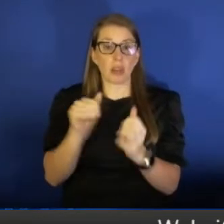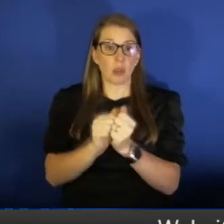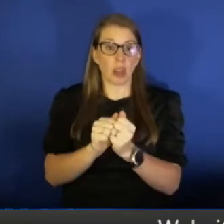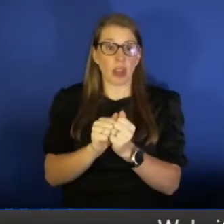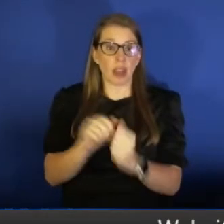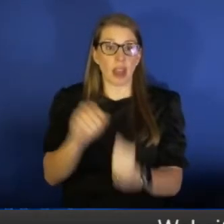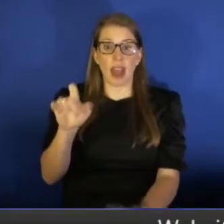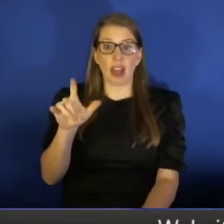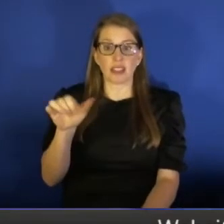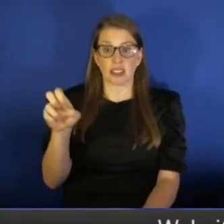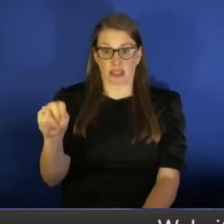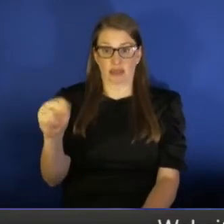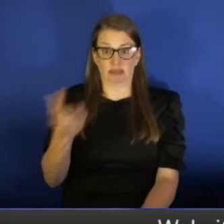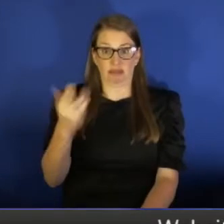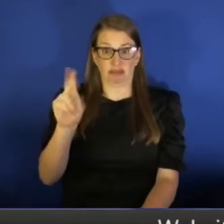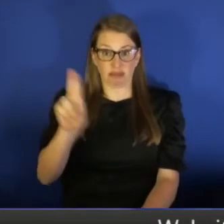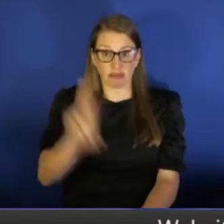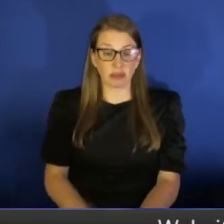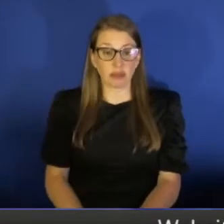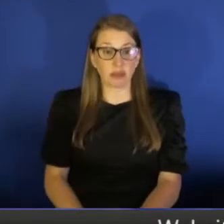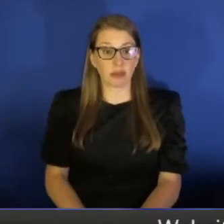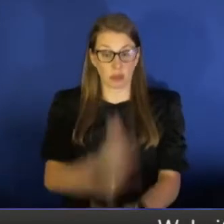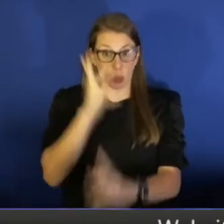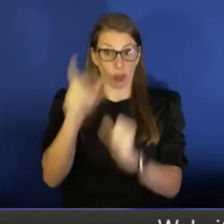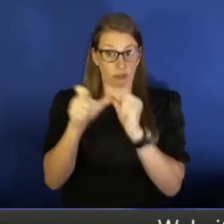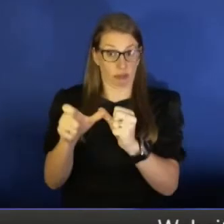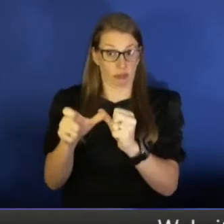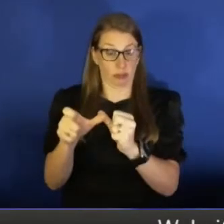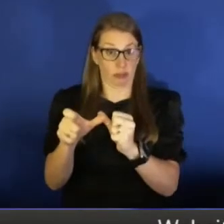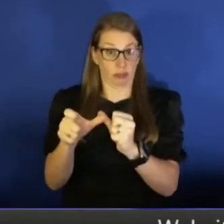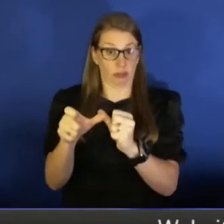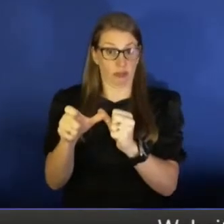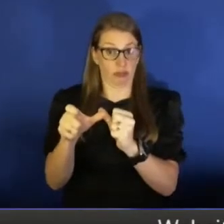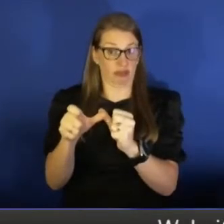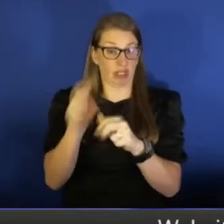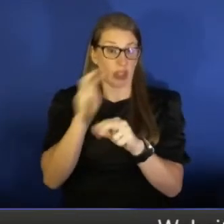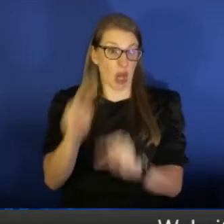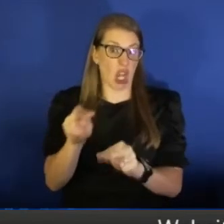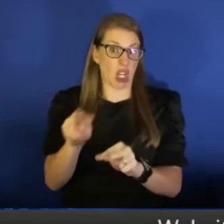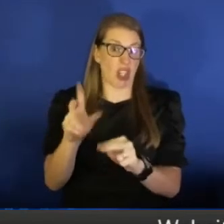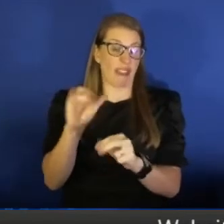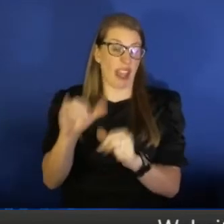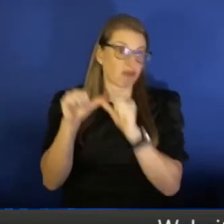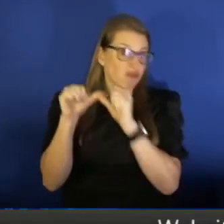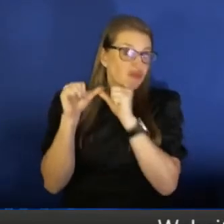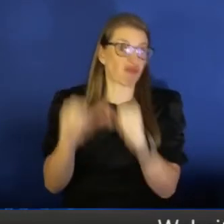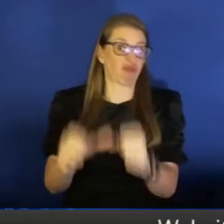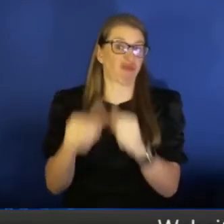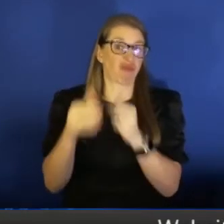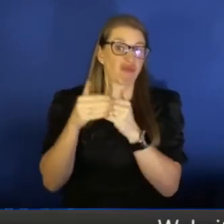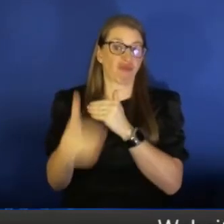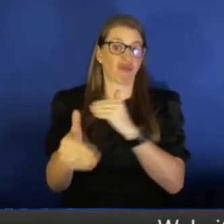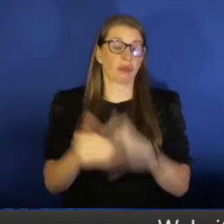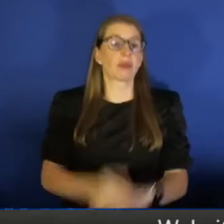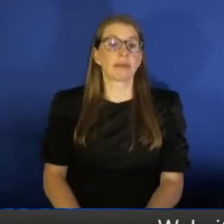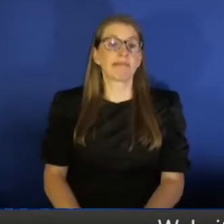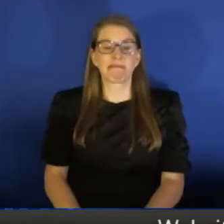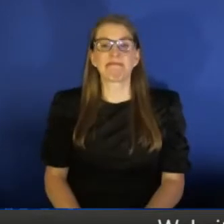Kansas Health System. And you'll continue to do that? Is that lifelong, some type of monitoring? I really, it is.